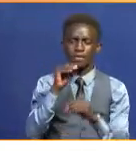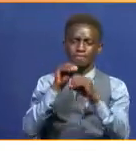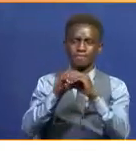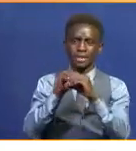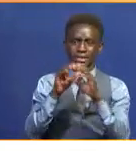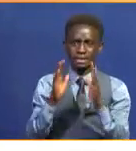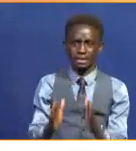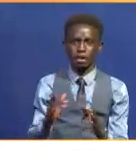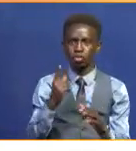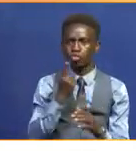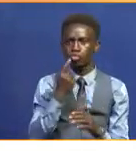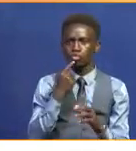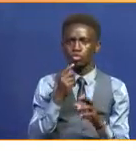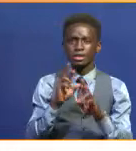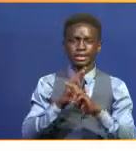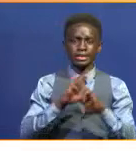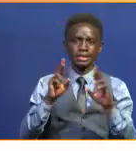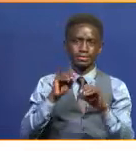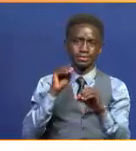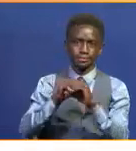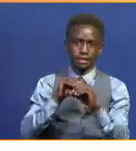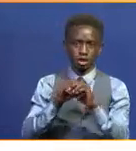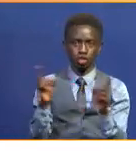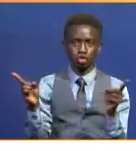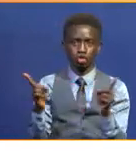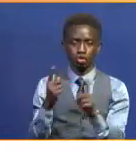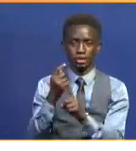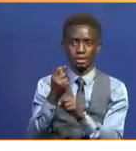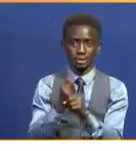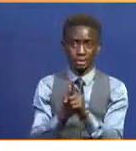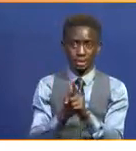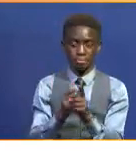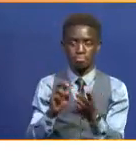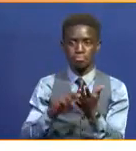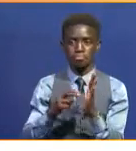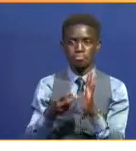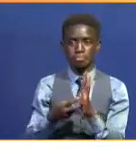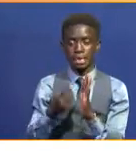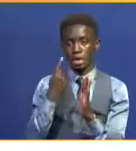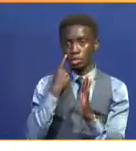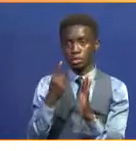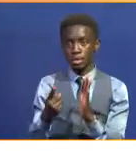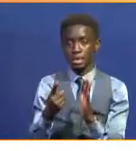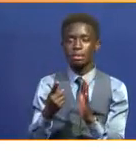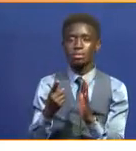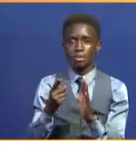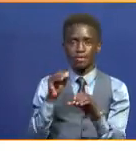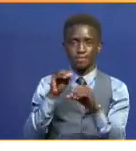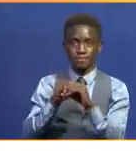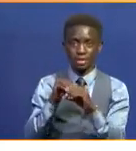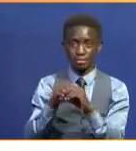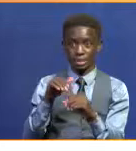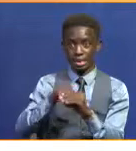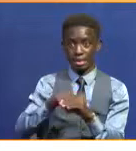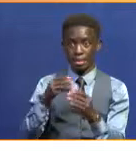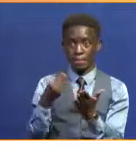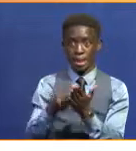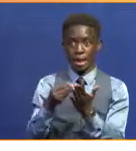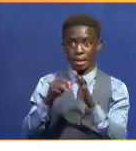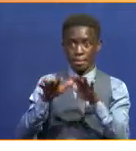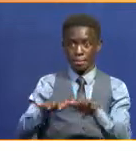in investing in short-term instruments. So the underlying investments in the money market funds normally would